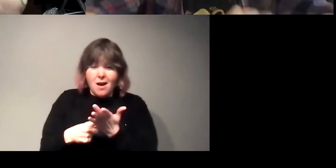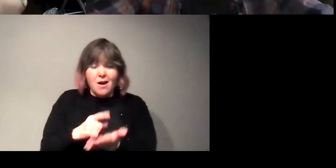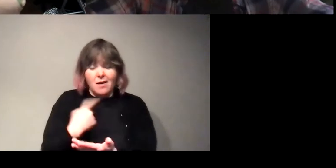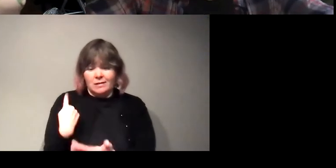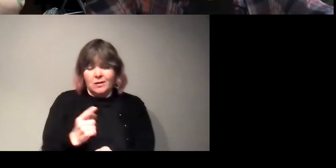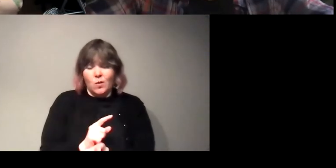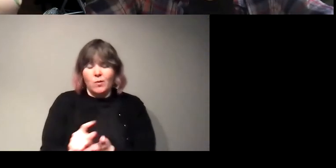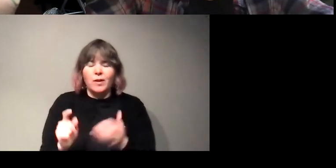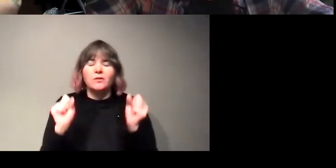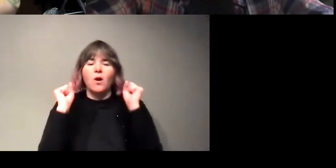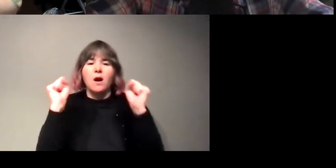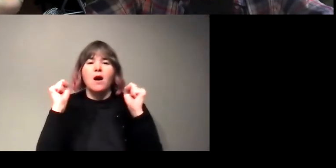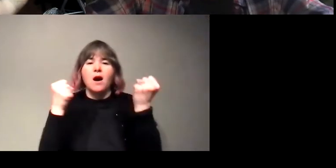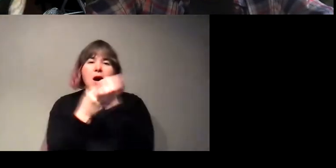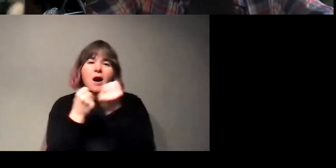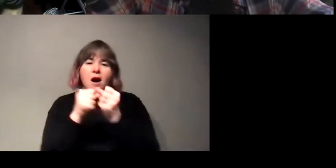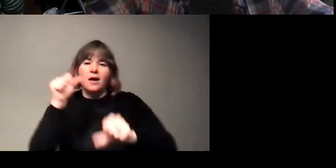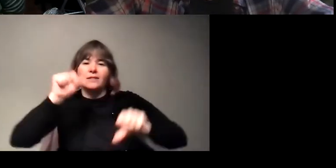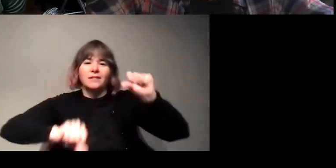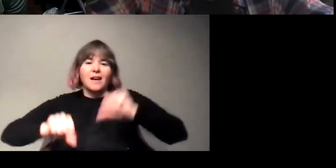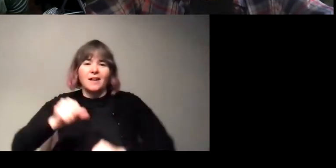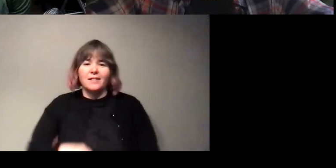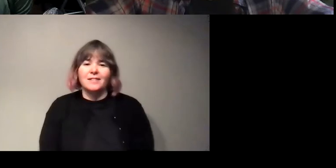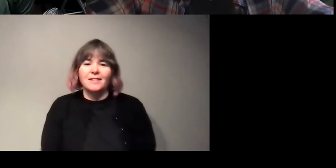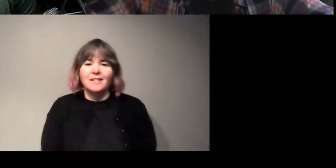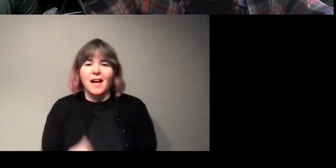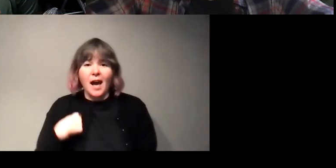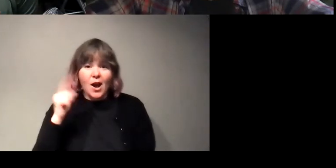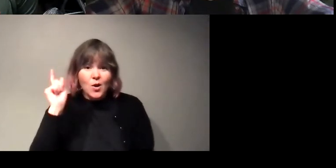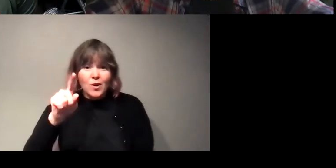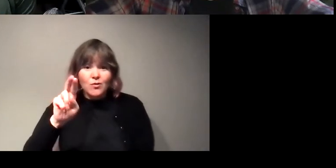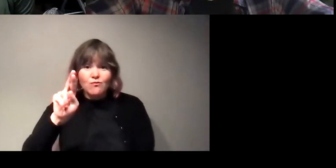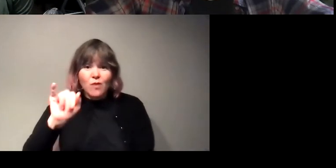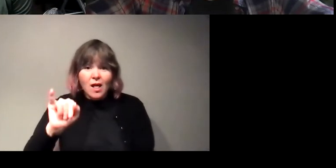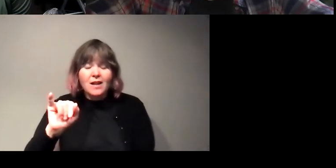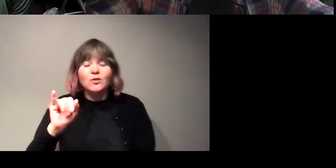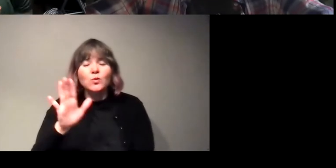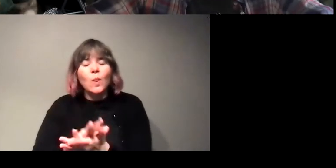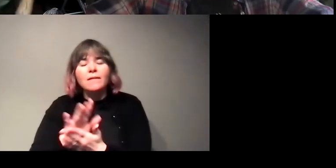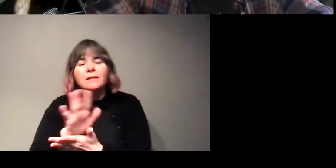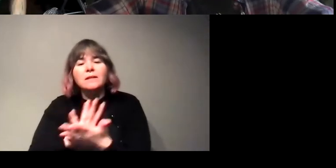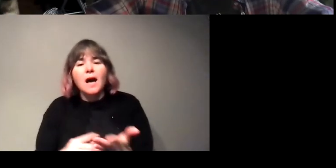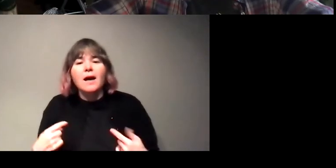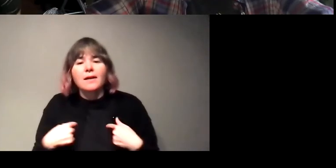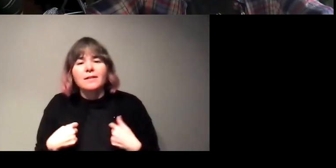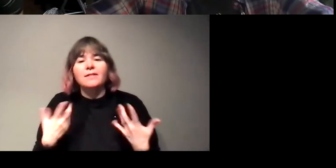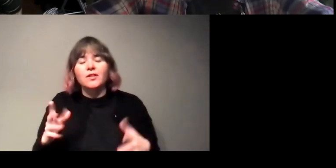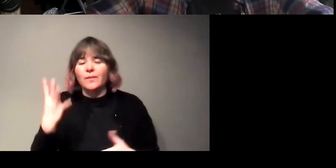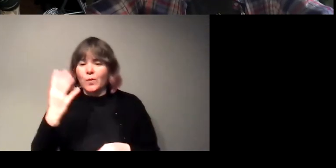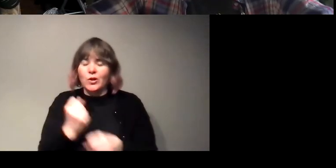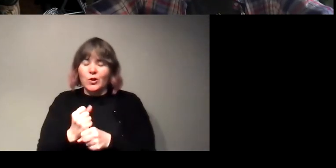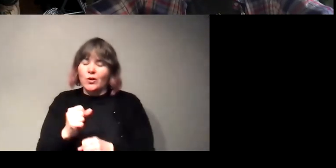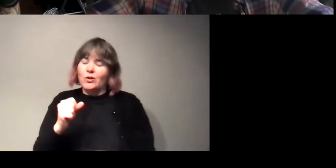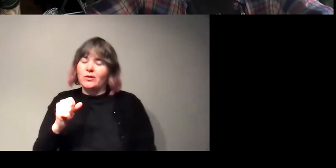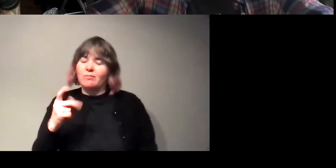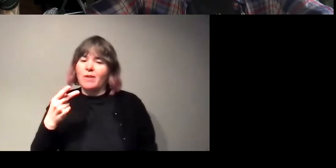hooray for science. Yay! Thank you for being here again. I went to the Rhode Island School of Design. So I did spend 4 years in Providence.